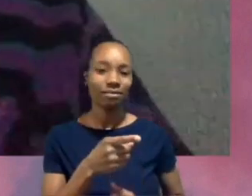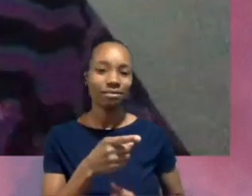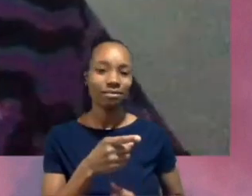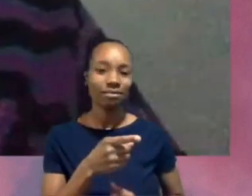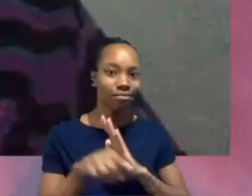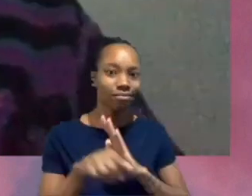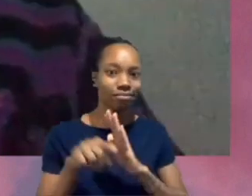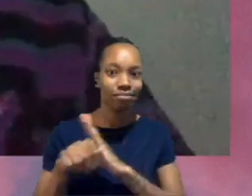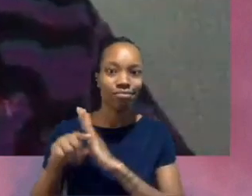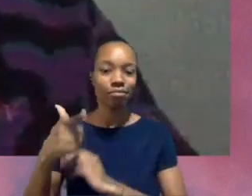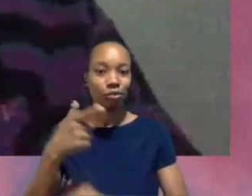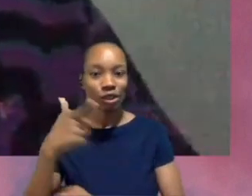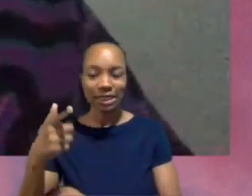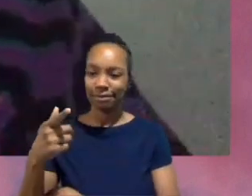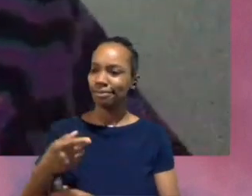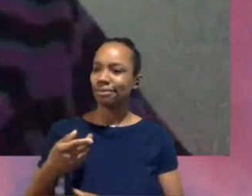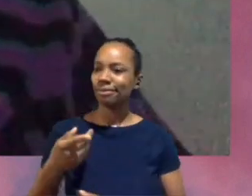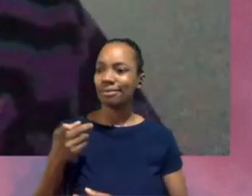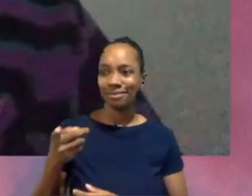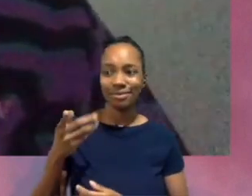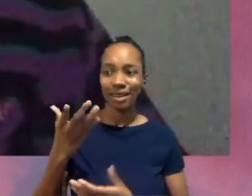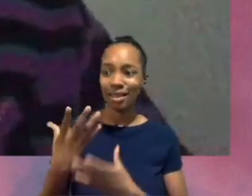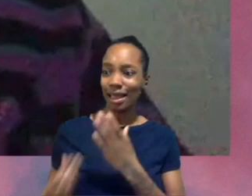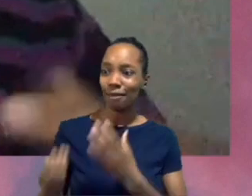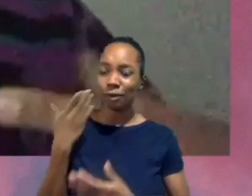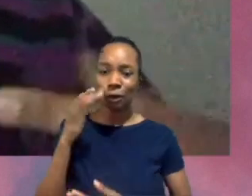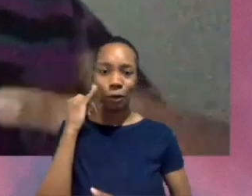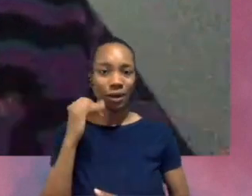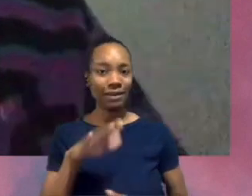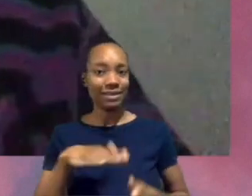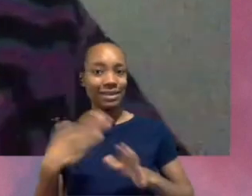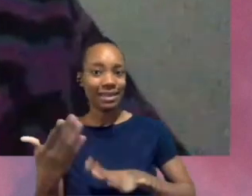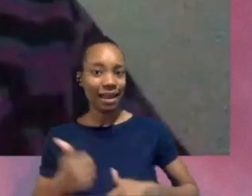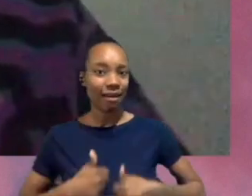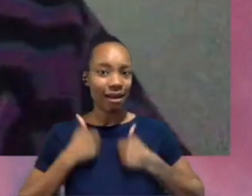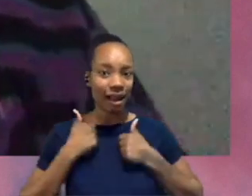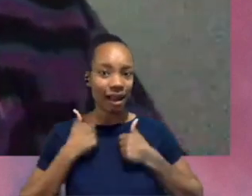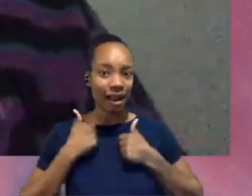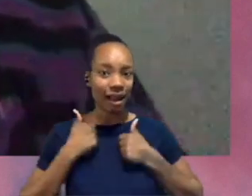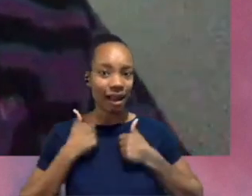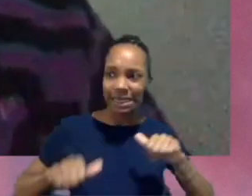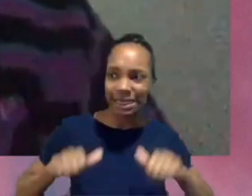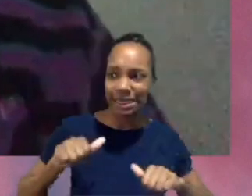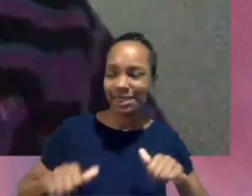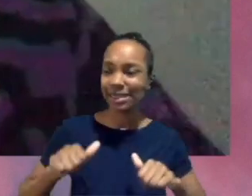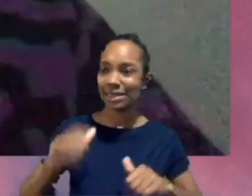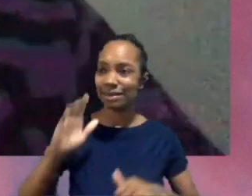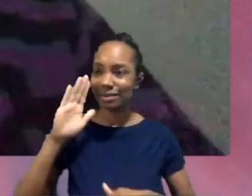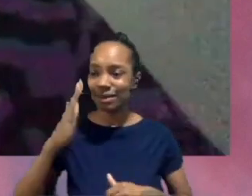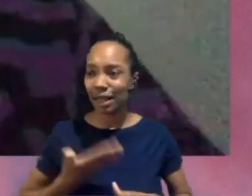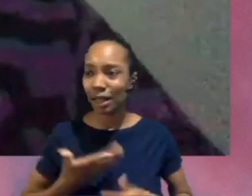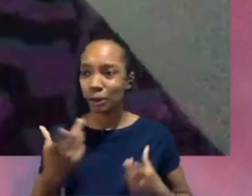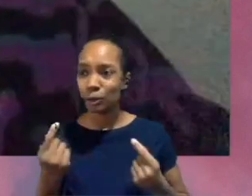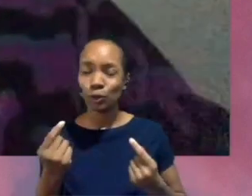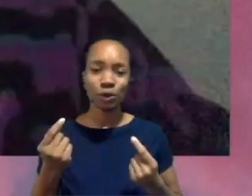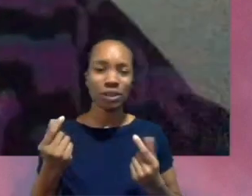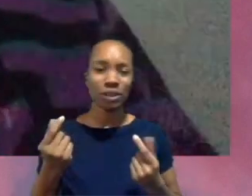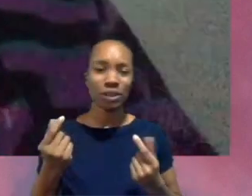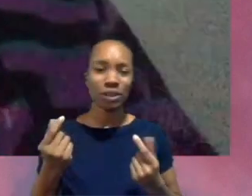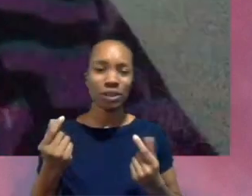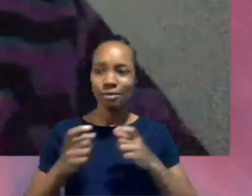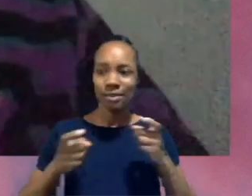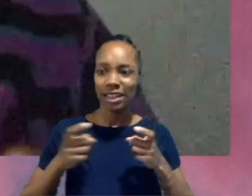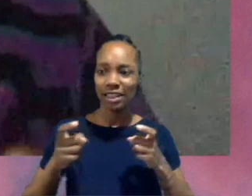or alive. She took with her to the grave the uncertainty of her son's livelihood. She knew nothing more than the cry of the grandchild she held at